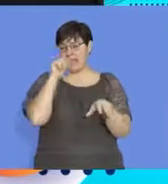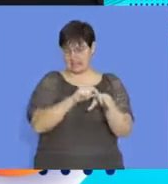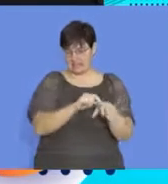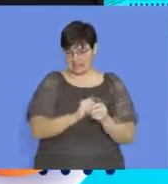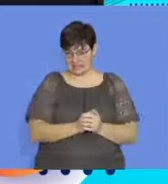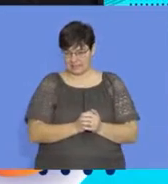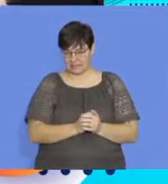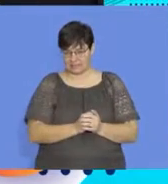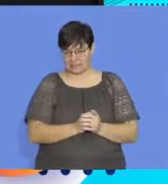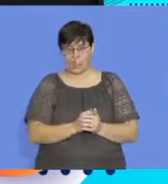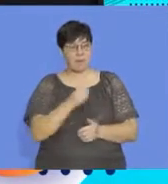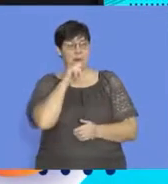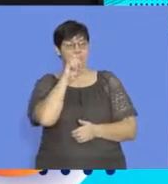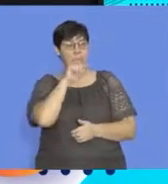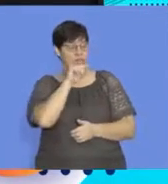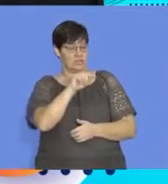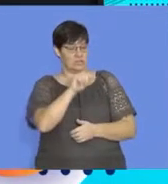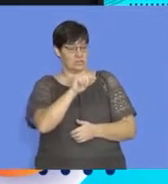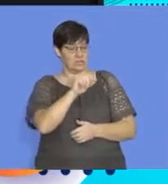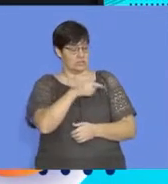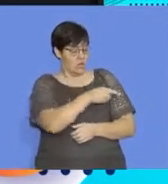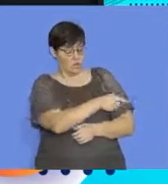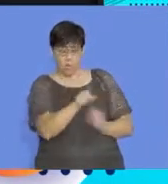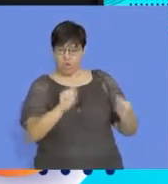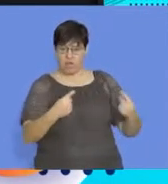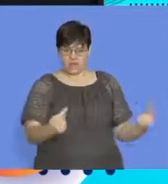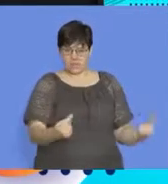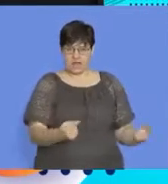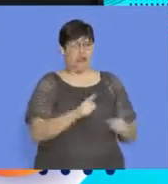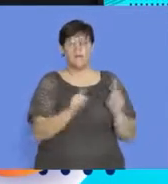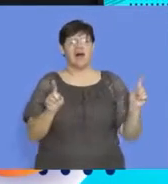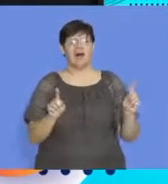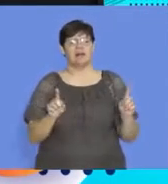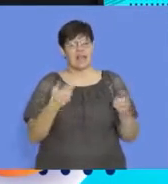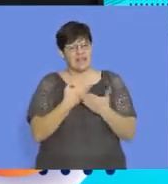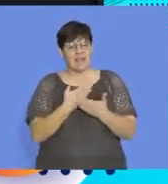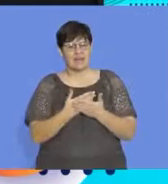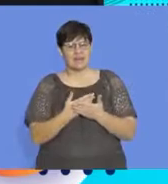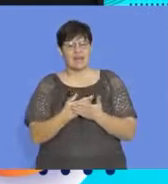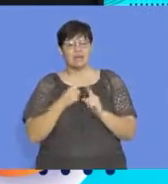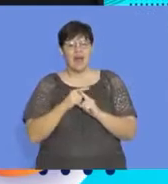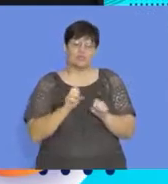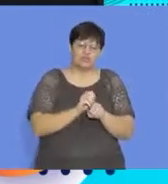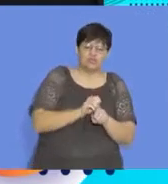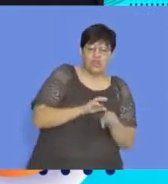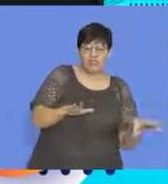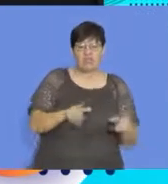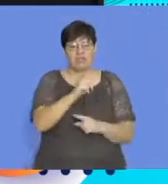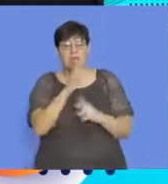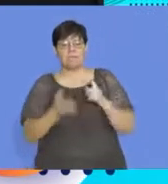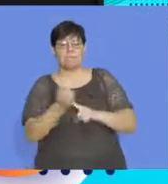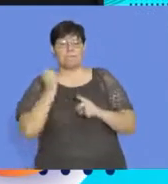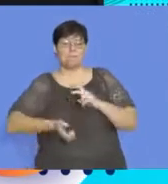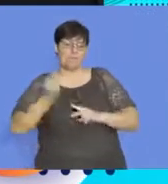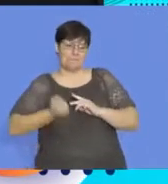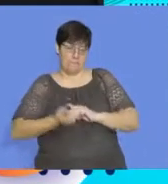doesn't mean that birds can't pollinate those as well. We're just looking at general features that you could find,